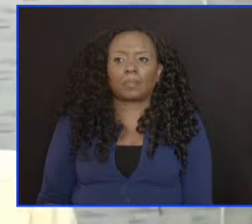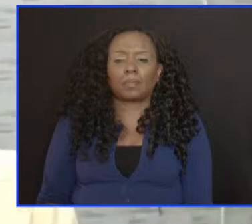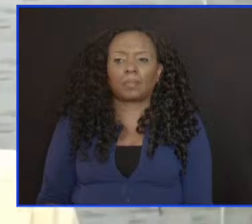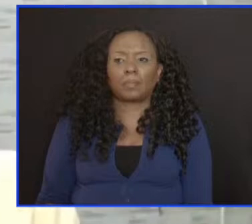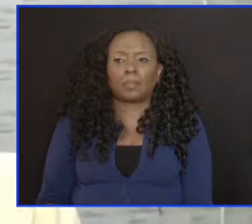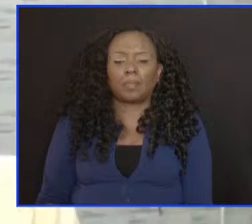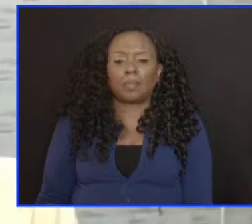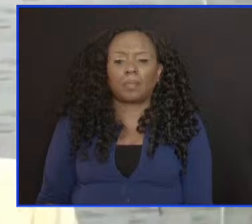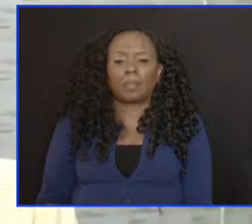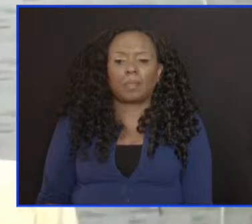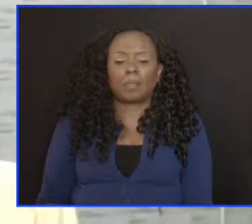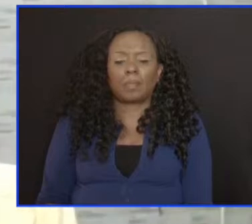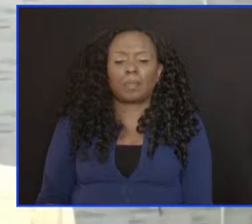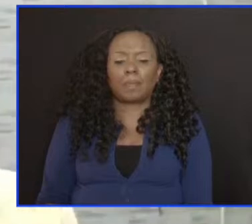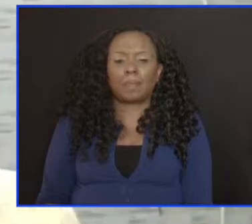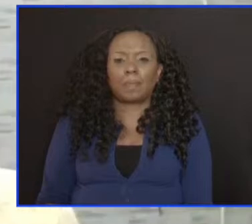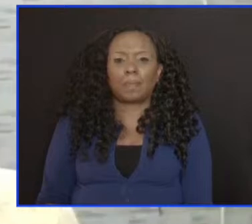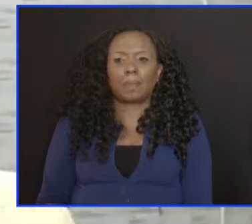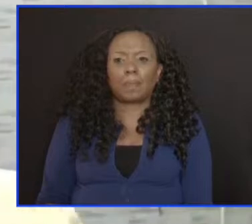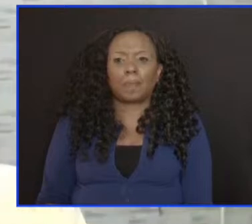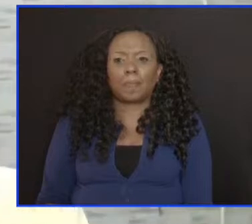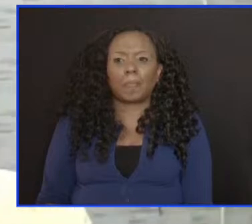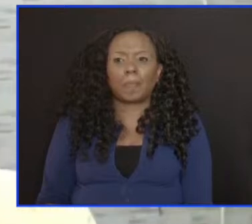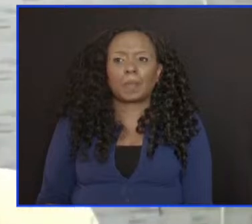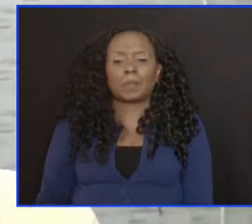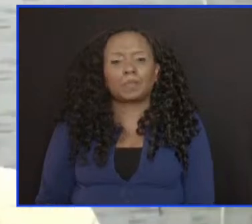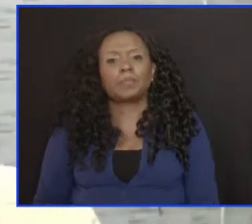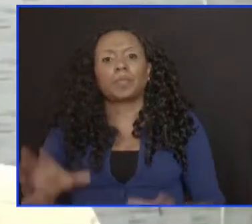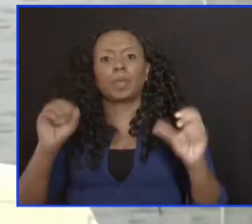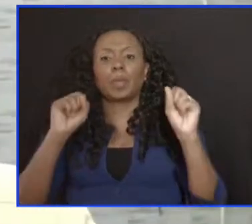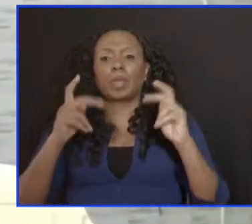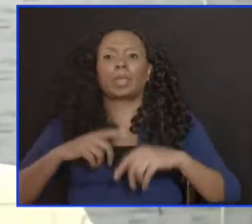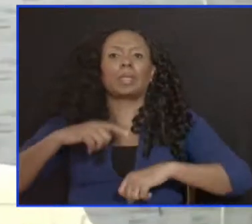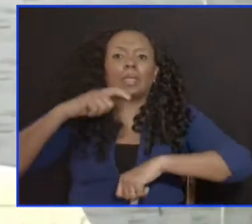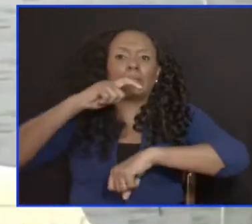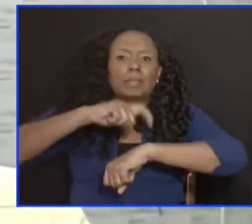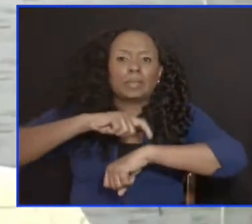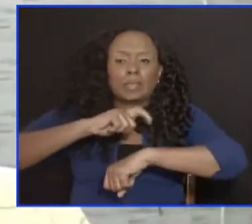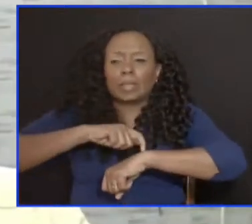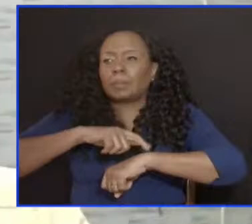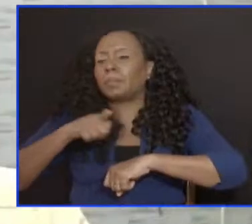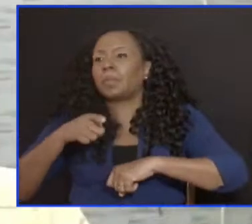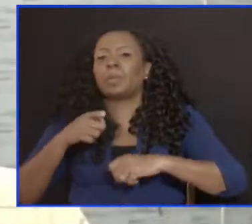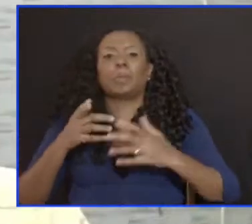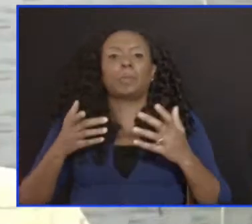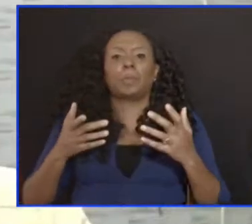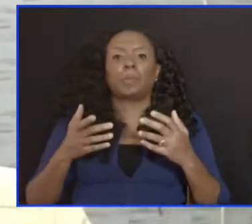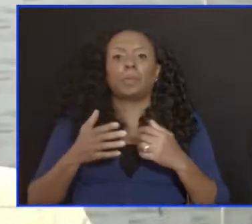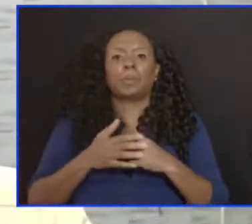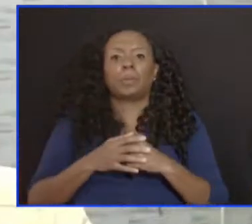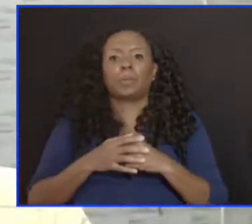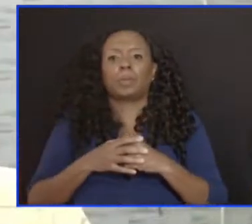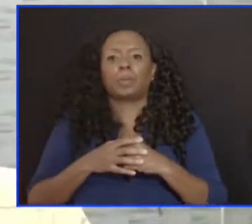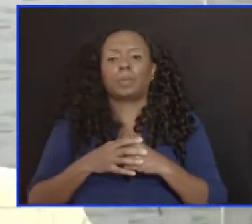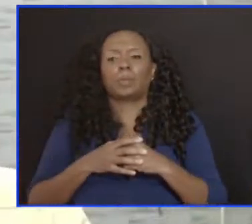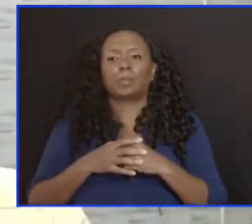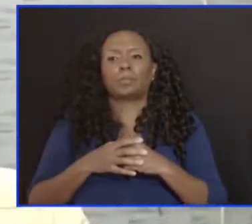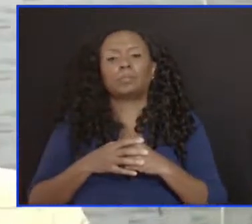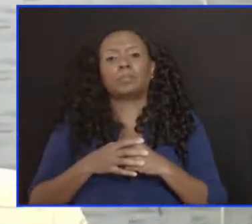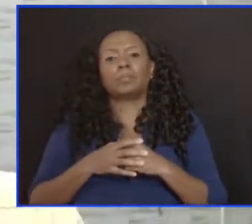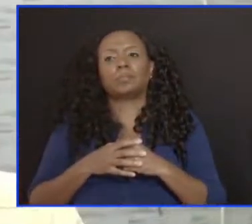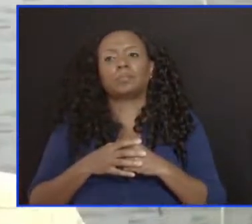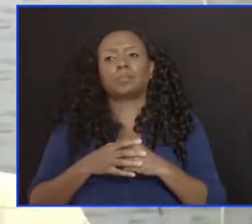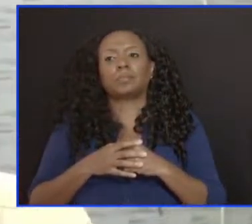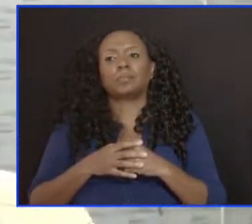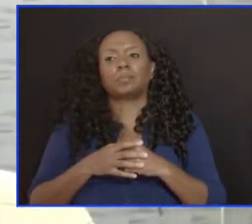to work in that in other words, the time that you would have reported when